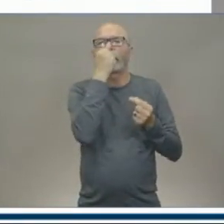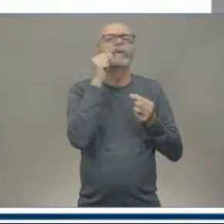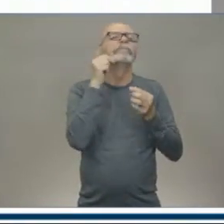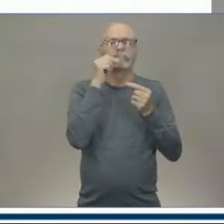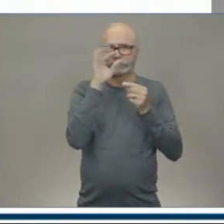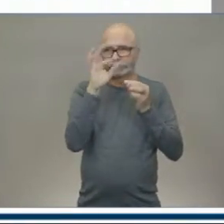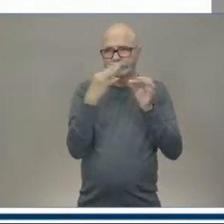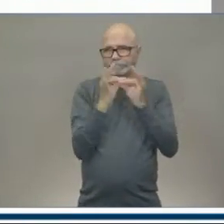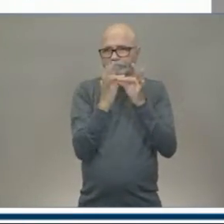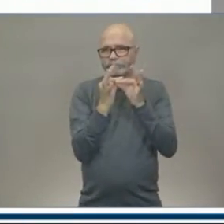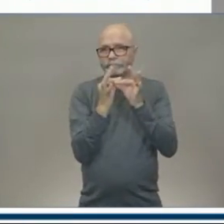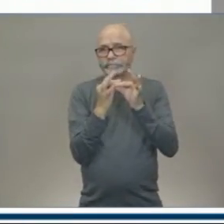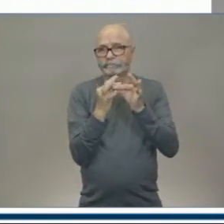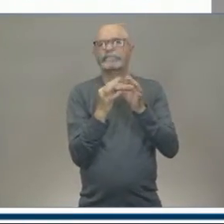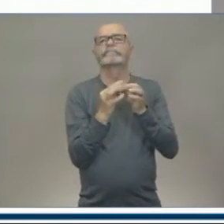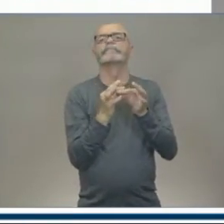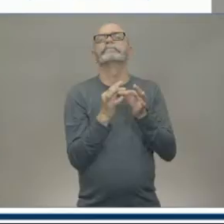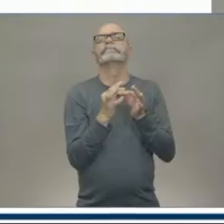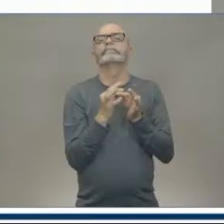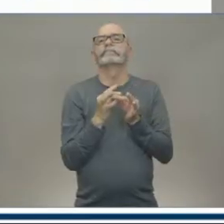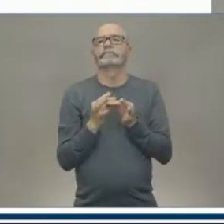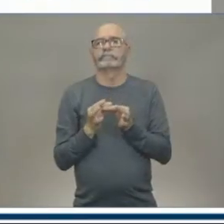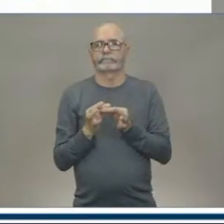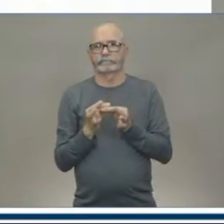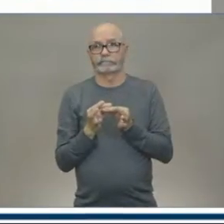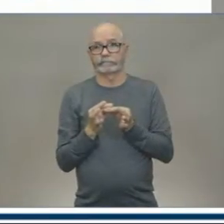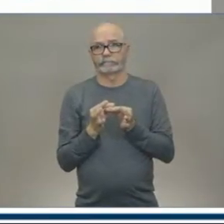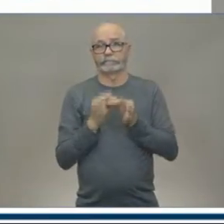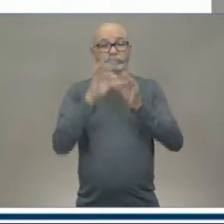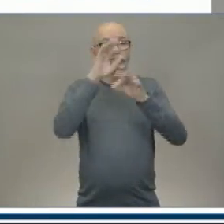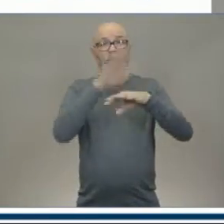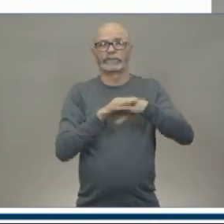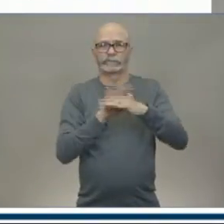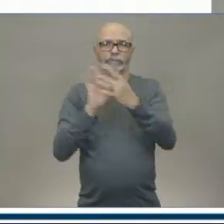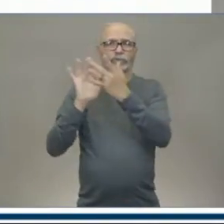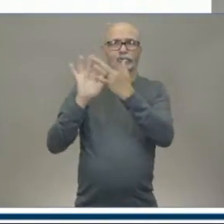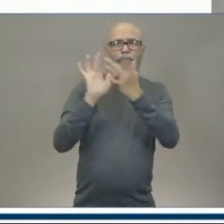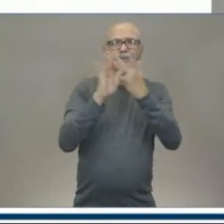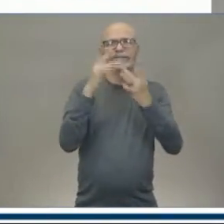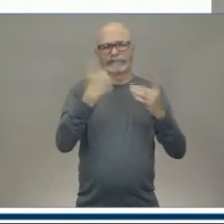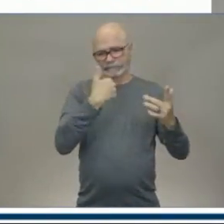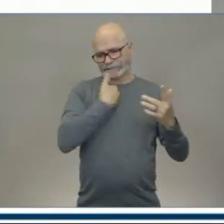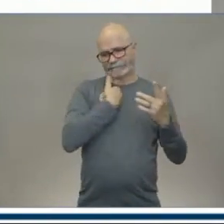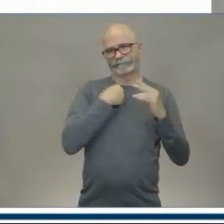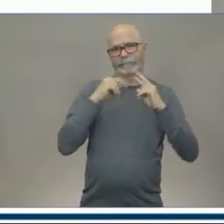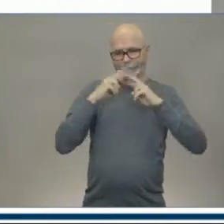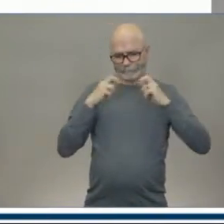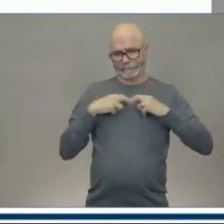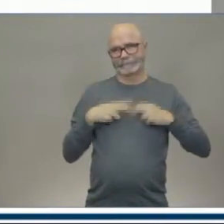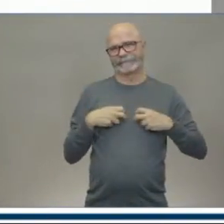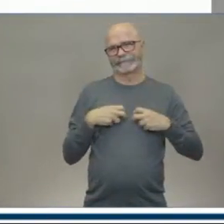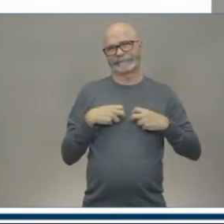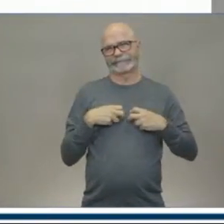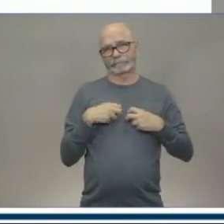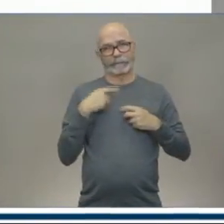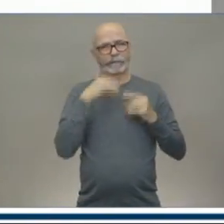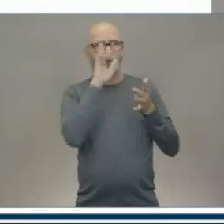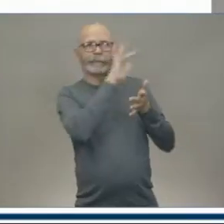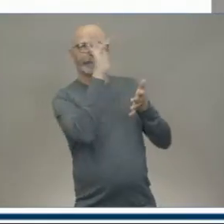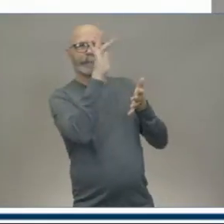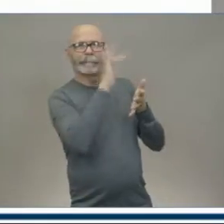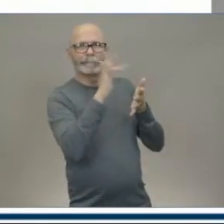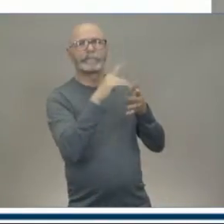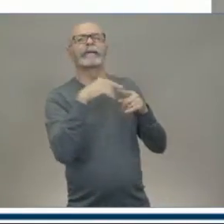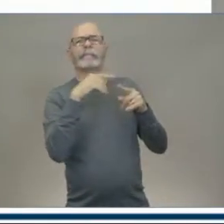been built through, putting things online from self-assessment, booking appointments, expanding capacity in our PACs. We have looked at